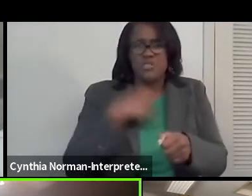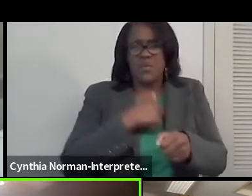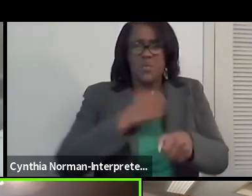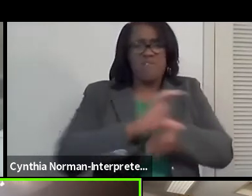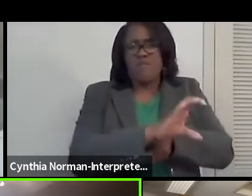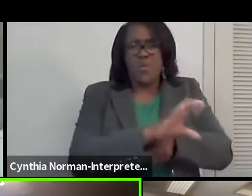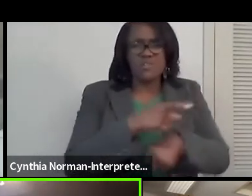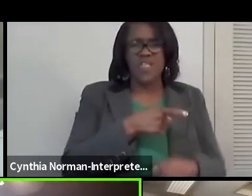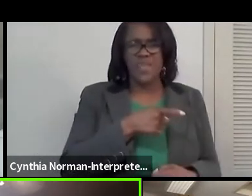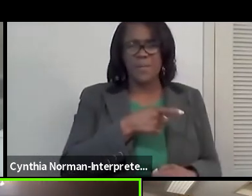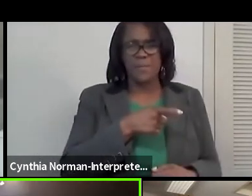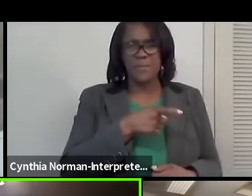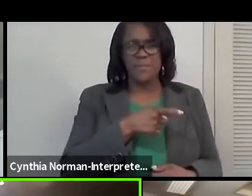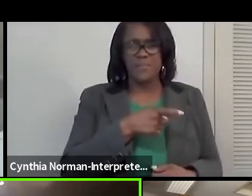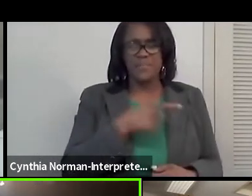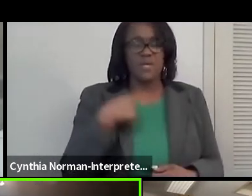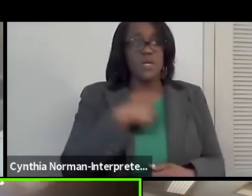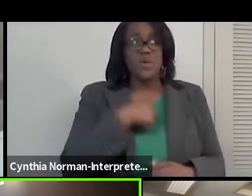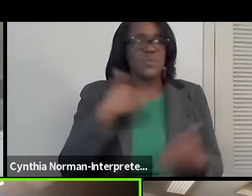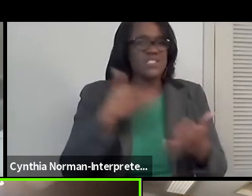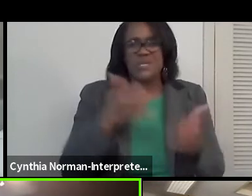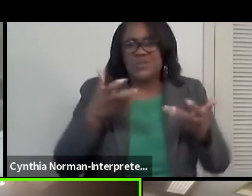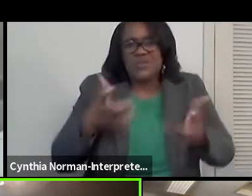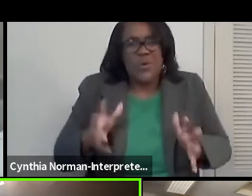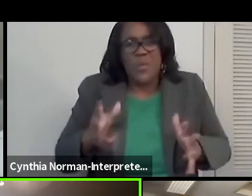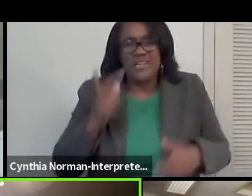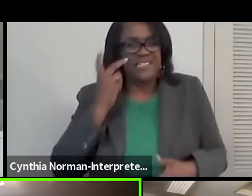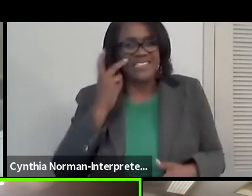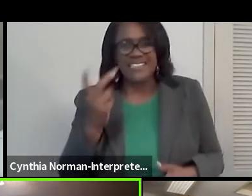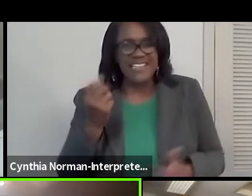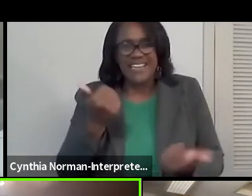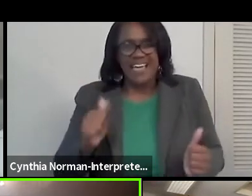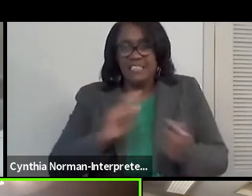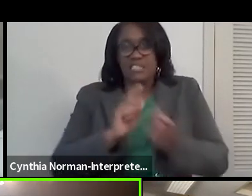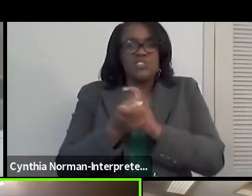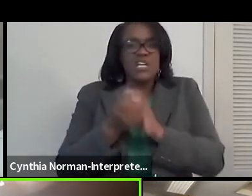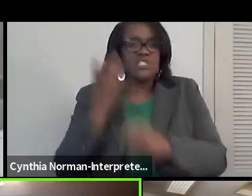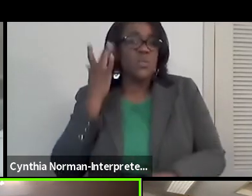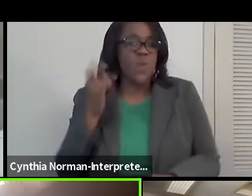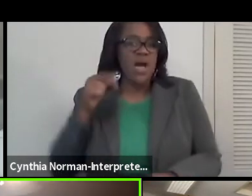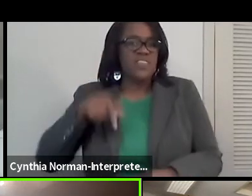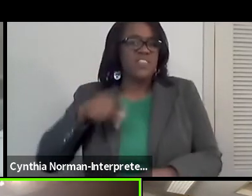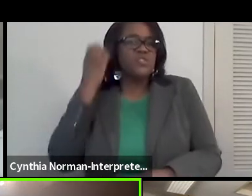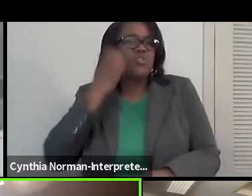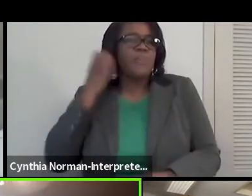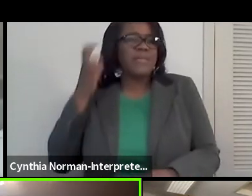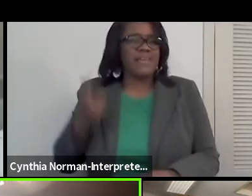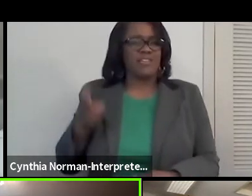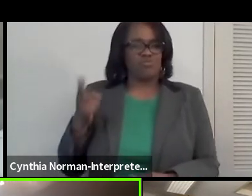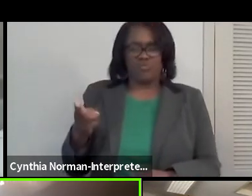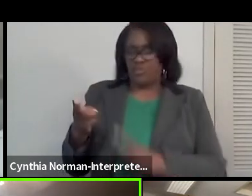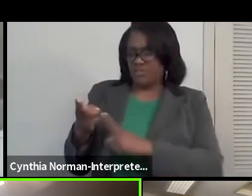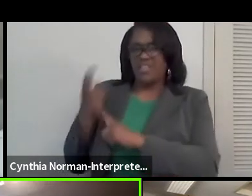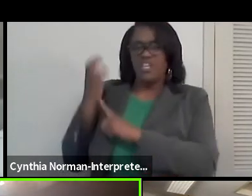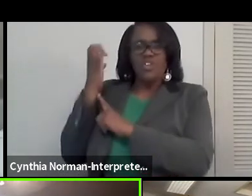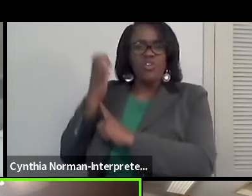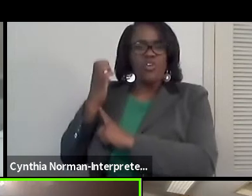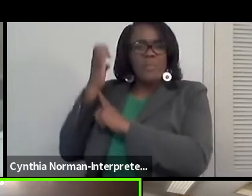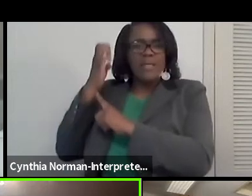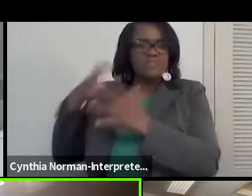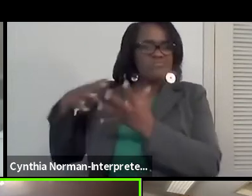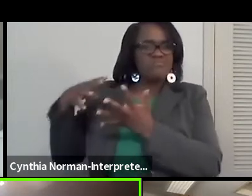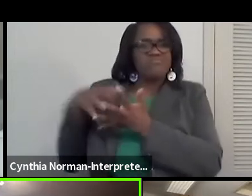them, we still don't want to see any changes just because of this European history, because of this deeply rooted ideology.